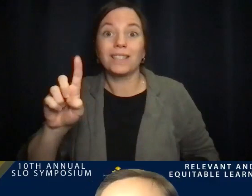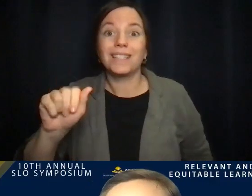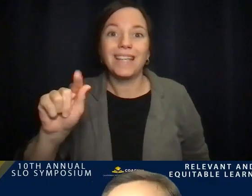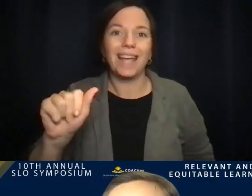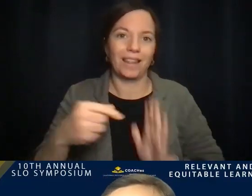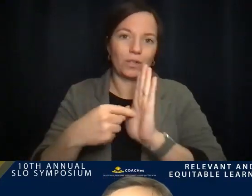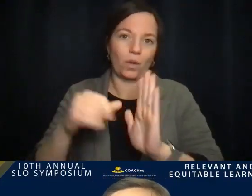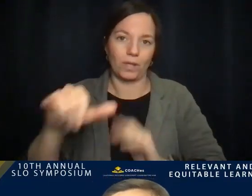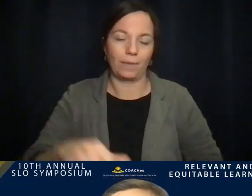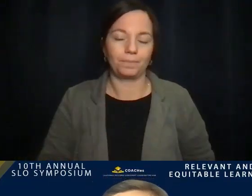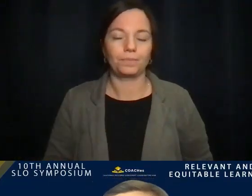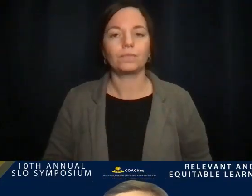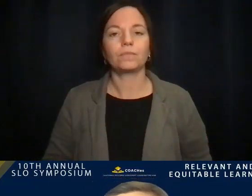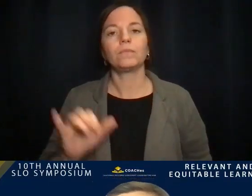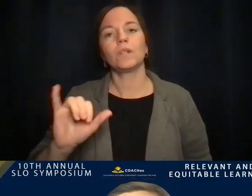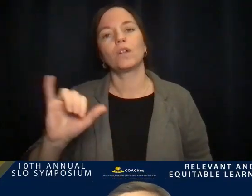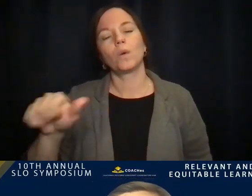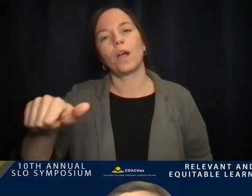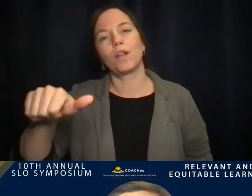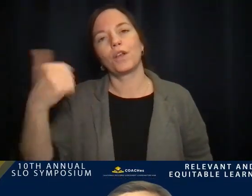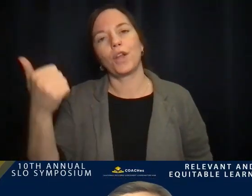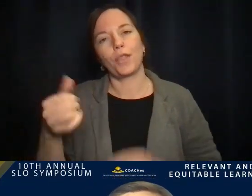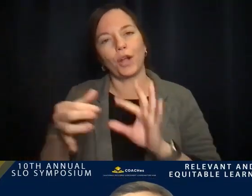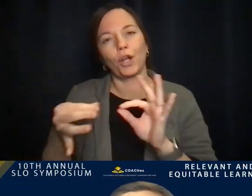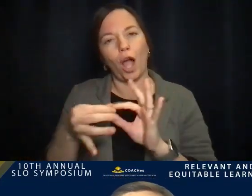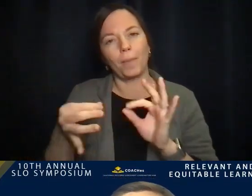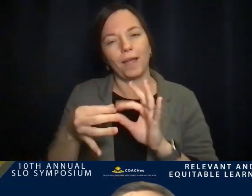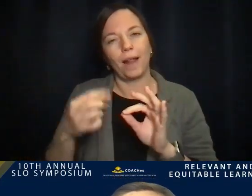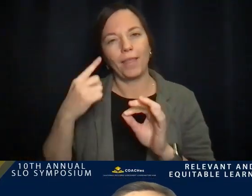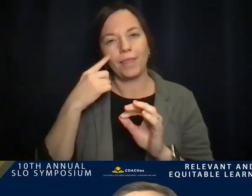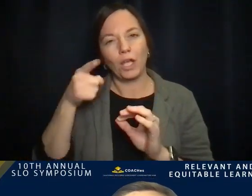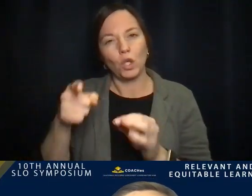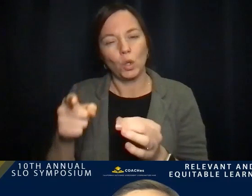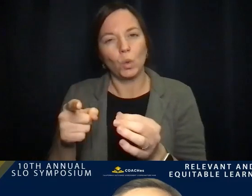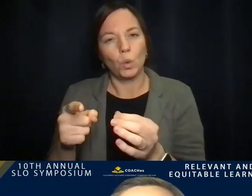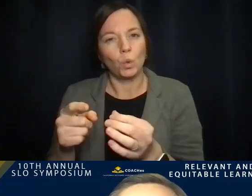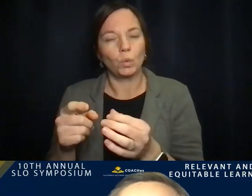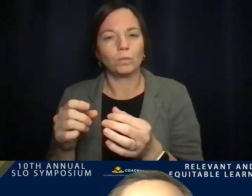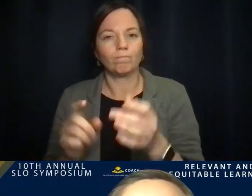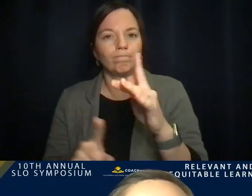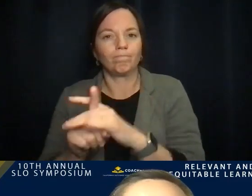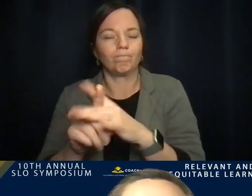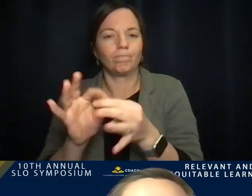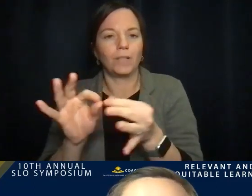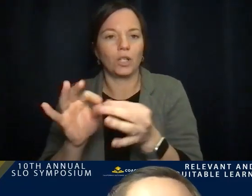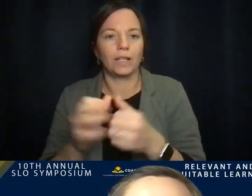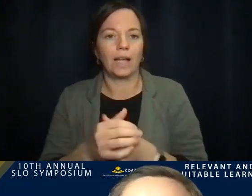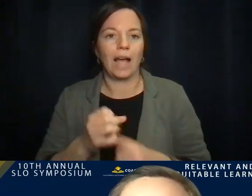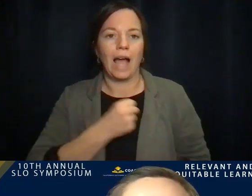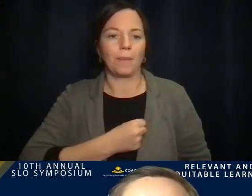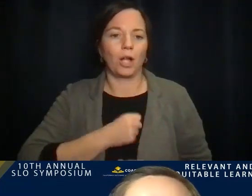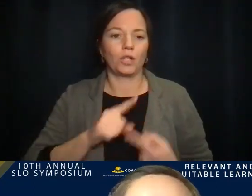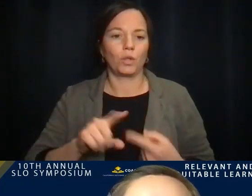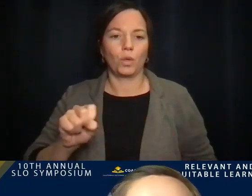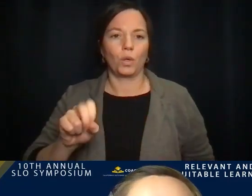on that I think you're kind of hinting at, and I think the easiest way to do this, and so I apologize to Susie in